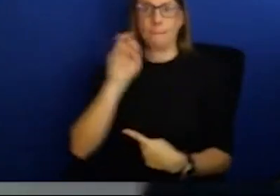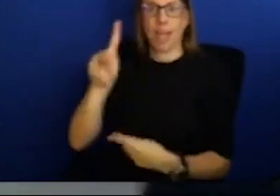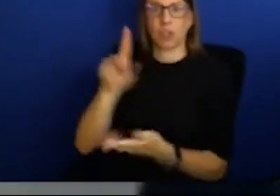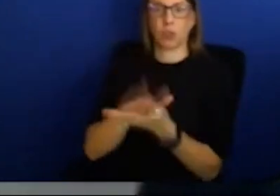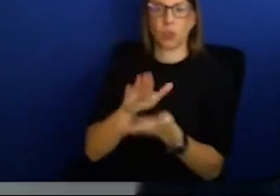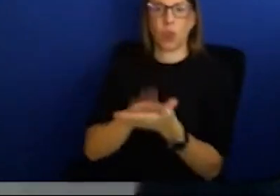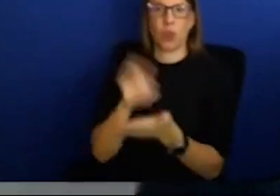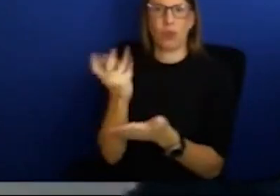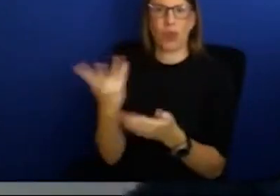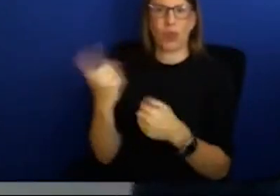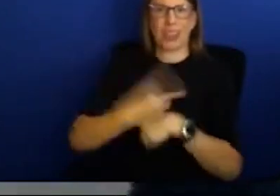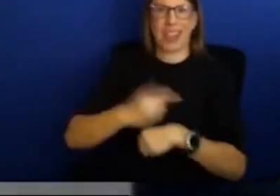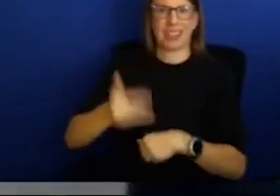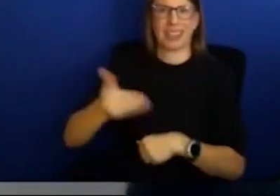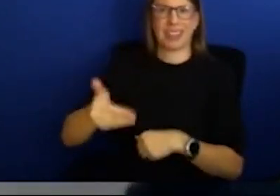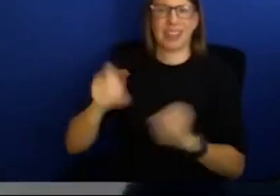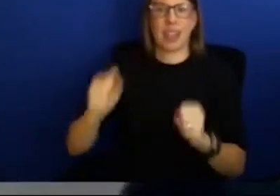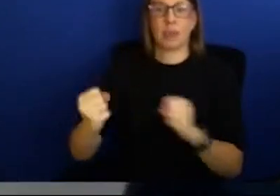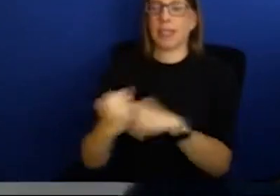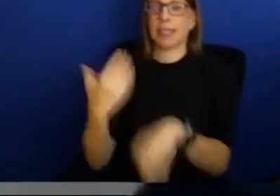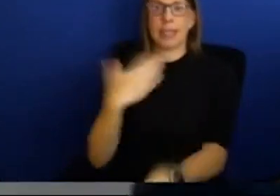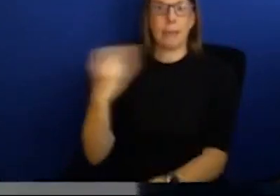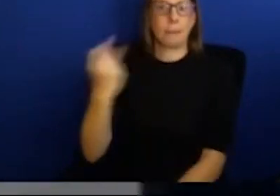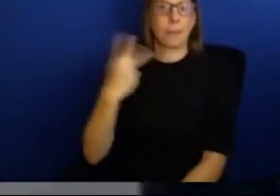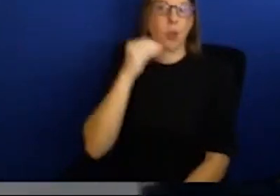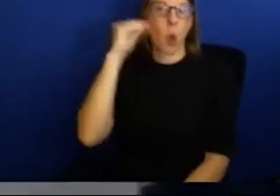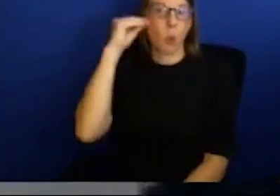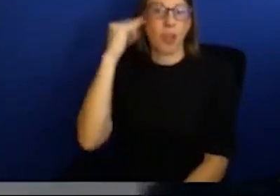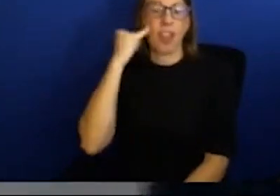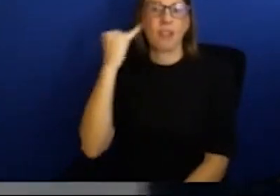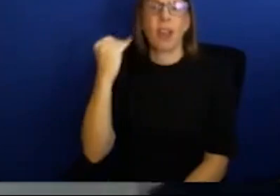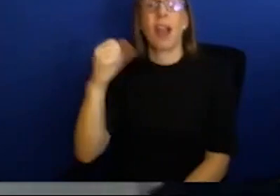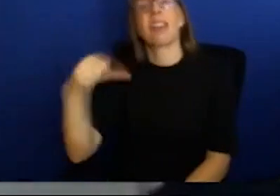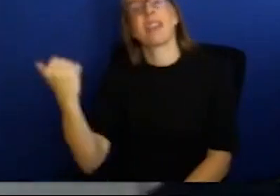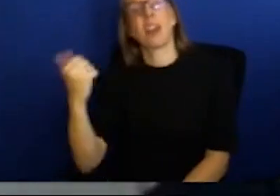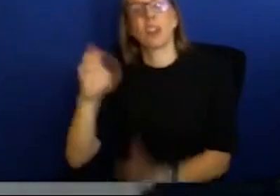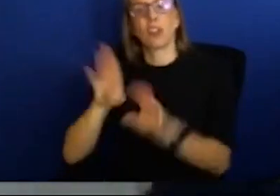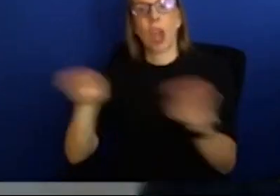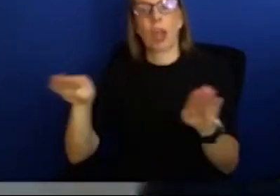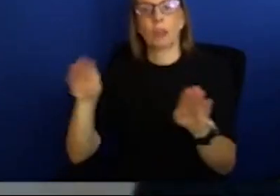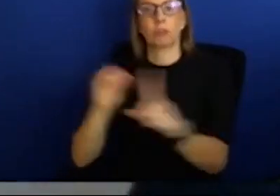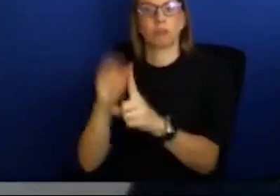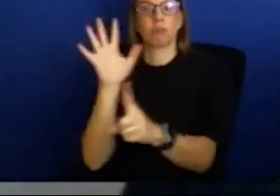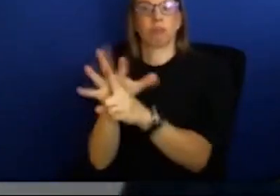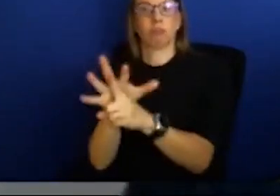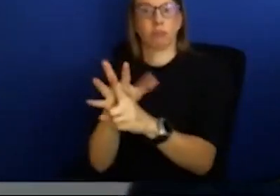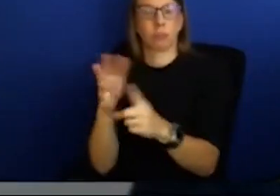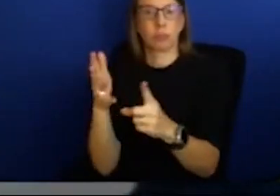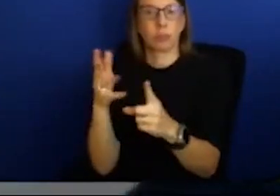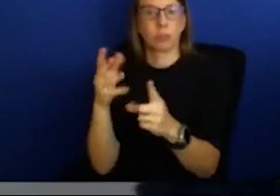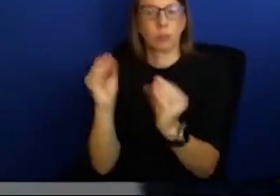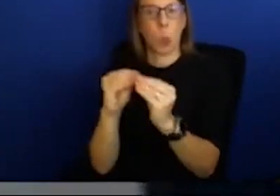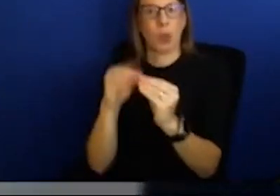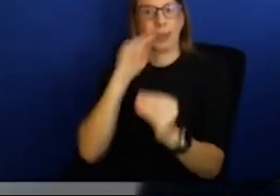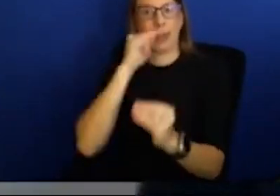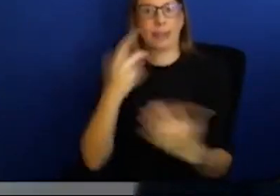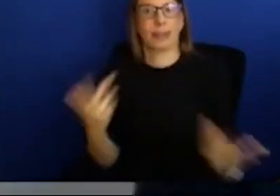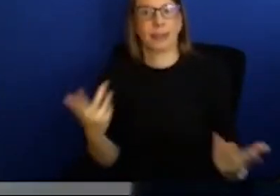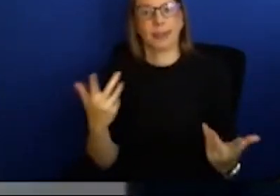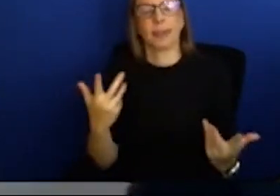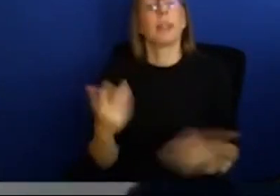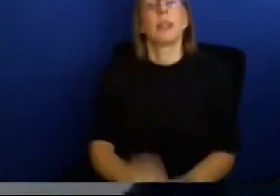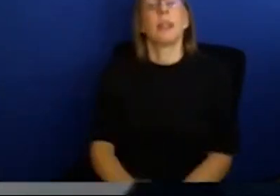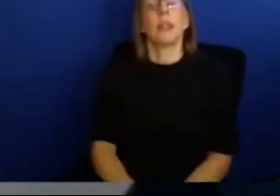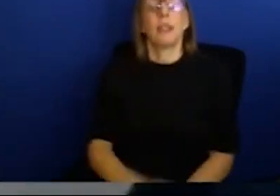days and be sent right back home if some other child brings COVID-19 into the classroom. And so this is really